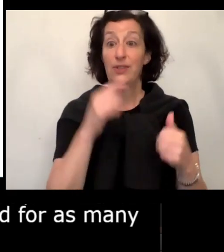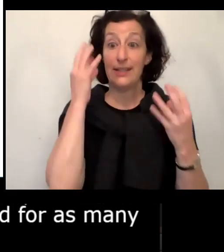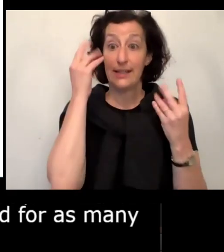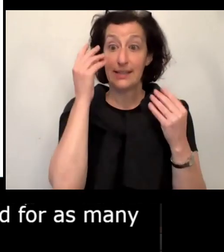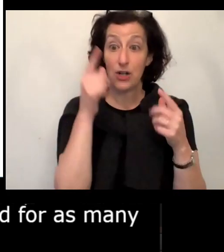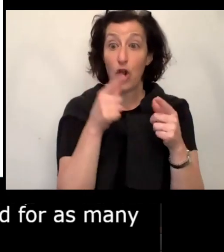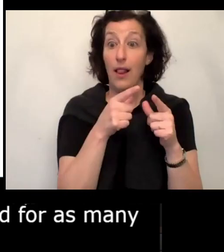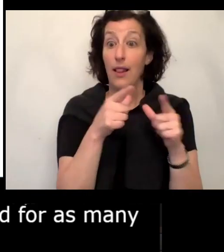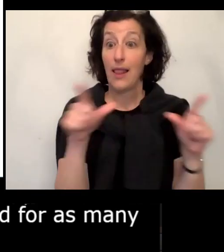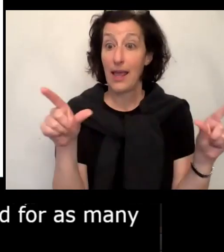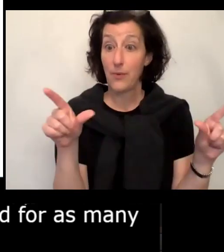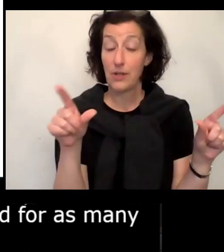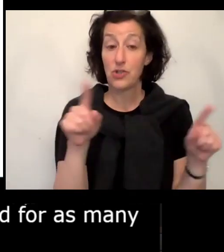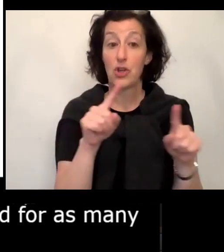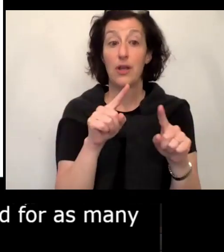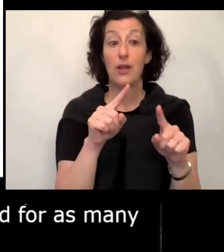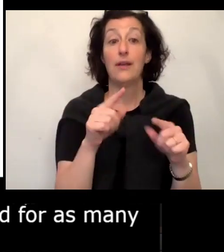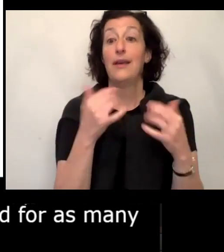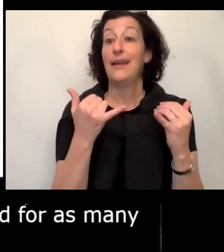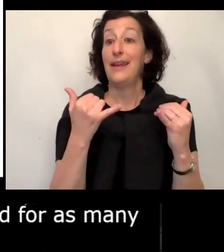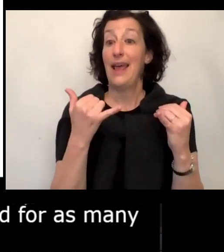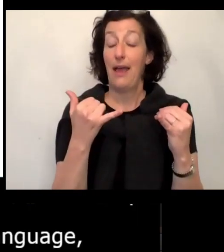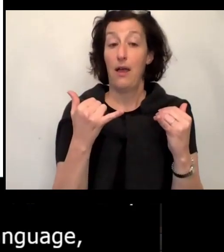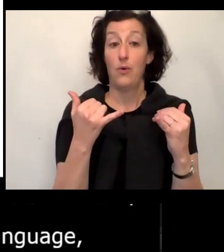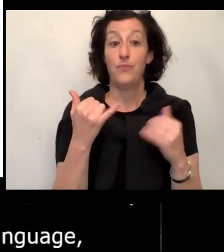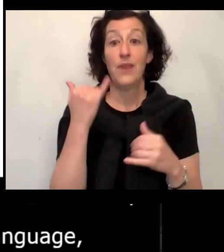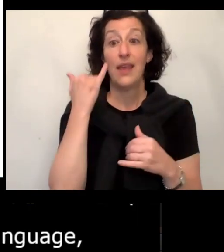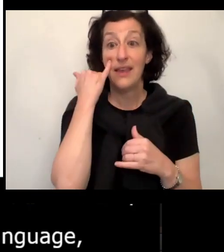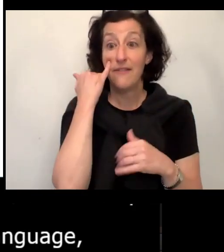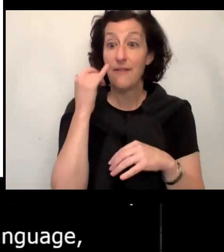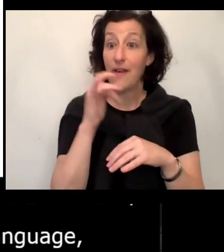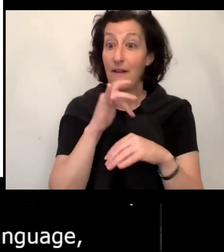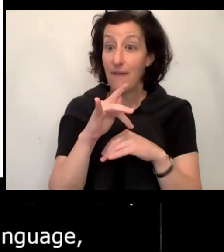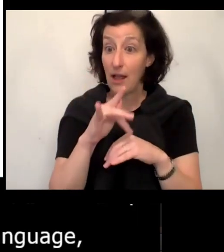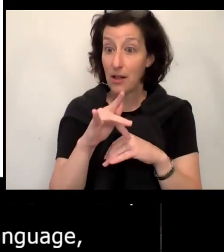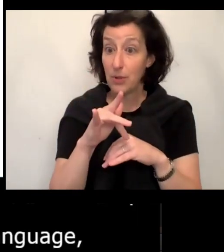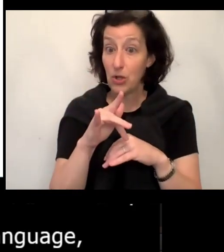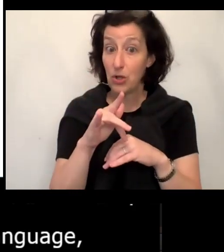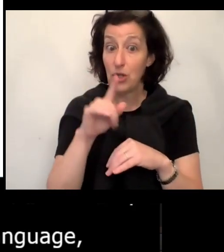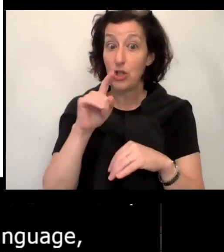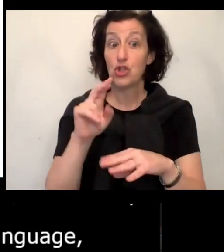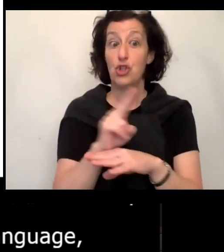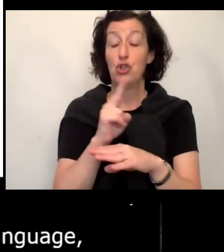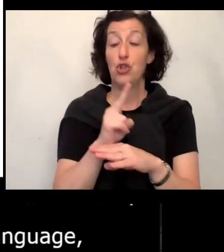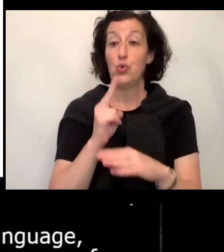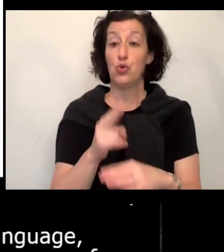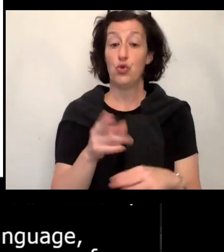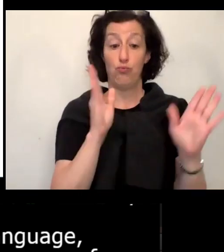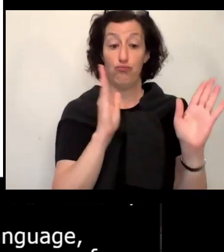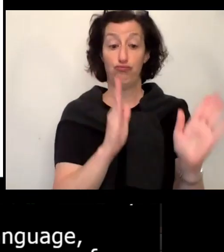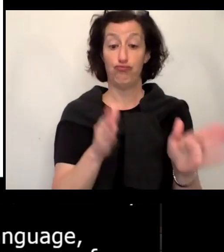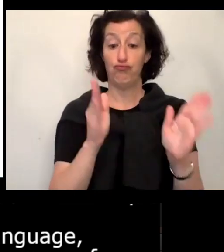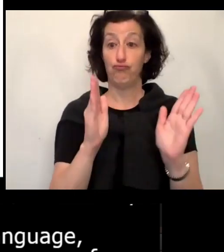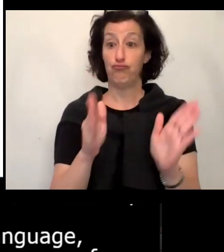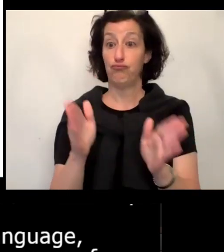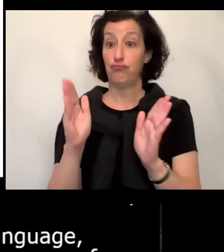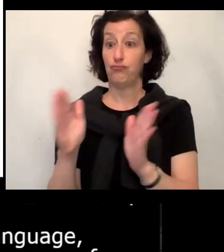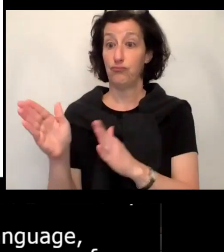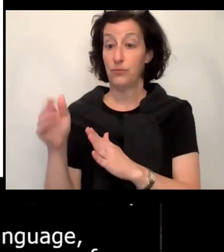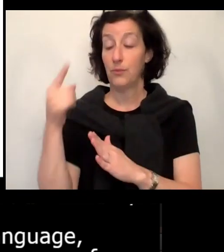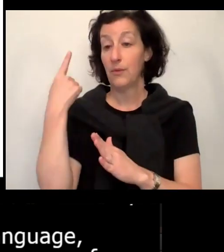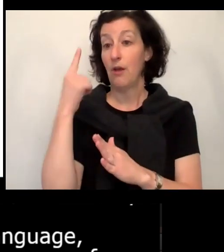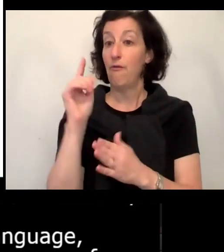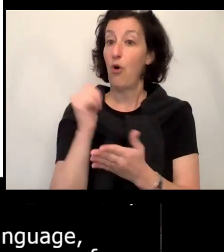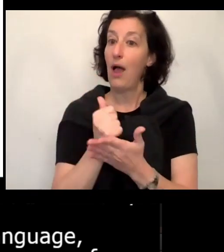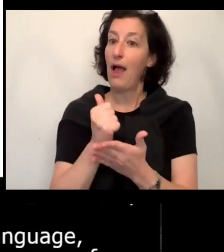where available, one should use headings and other ways of organizing your